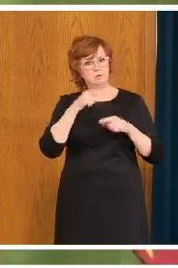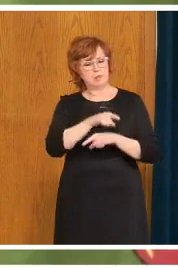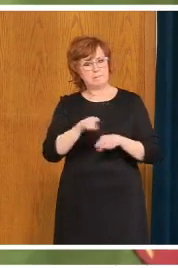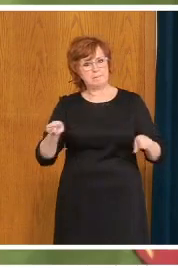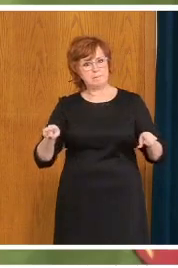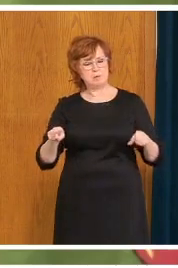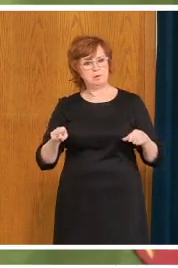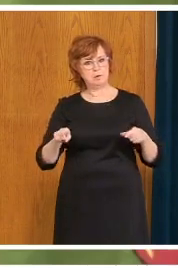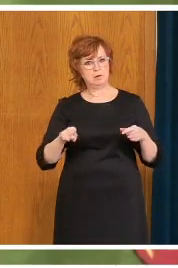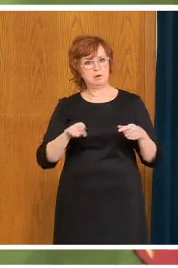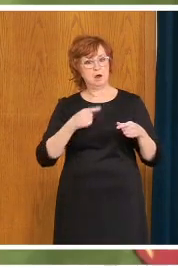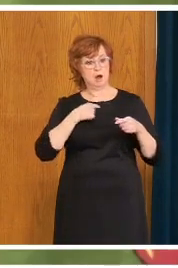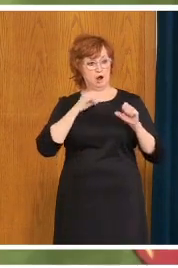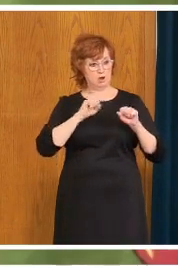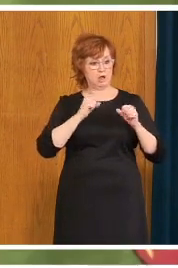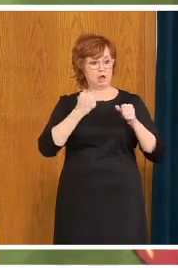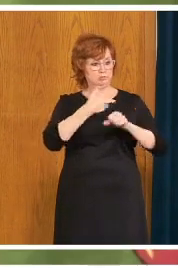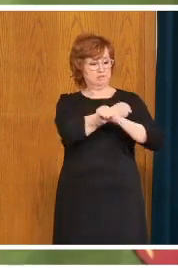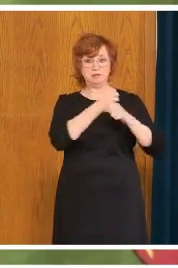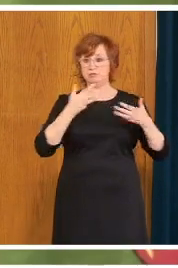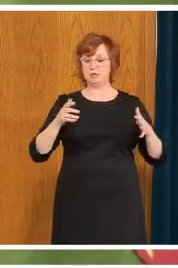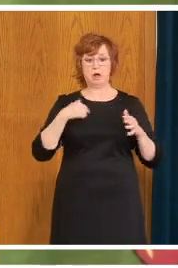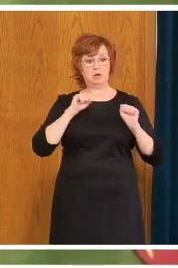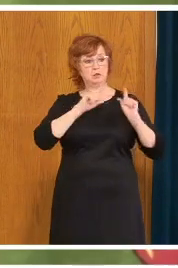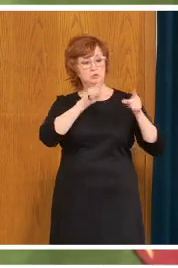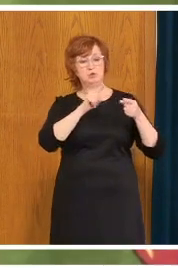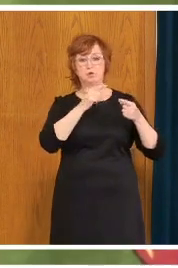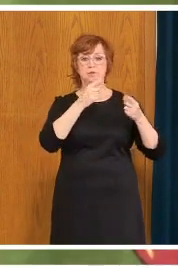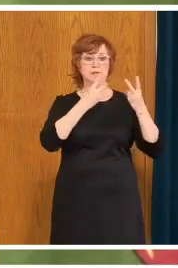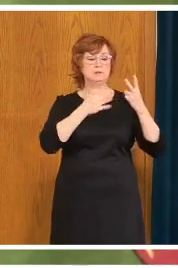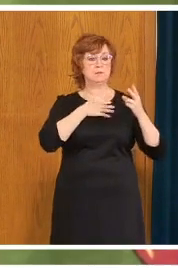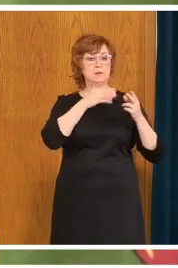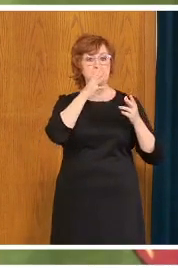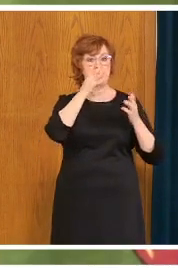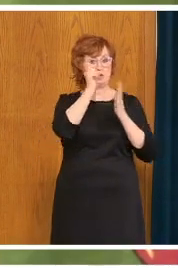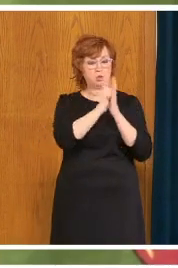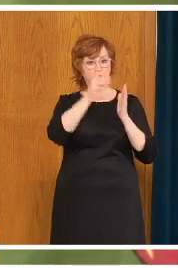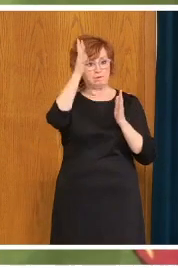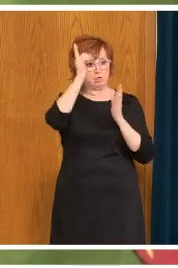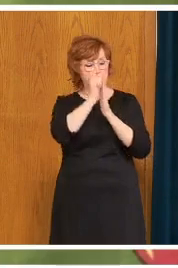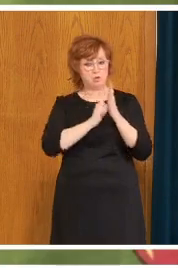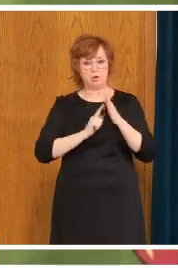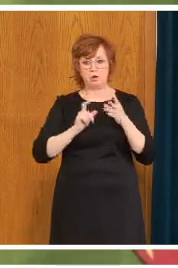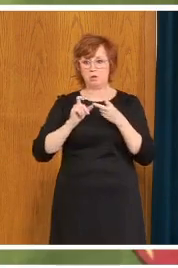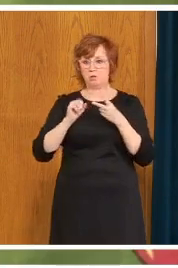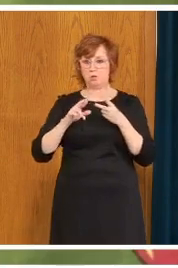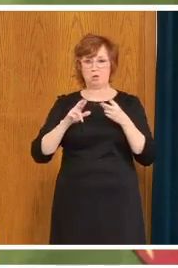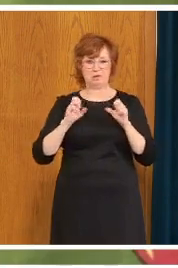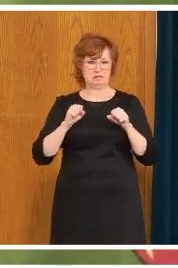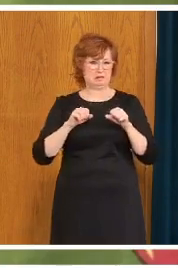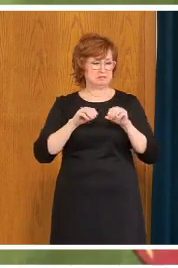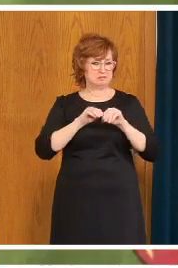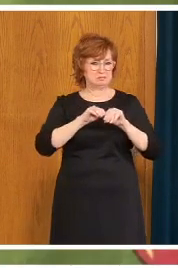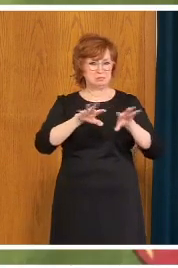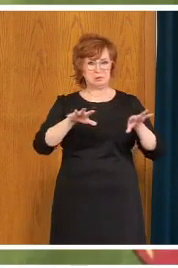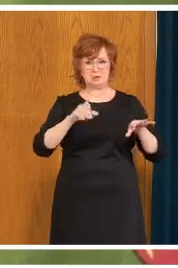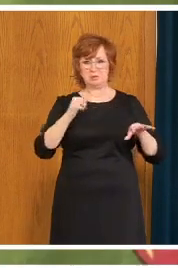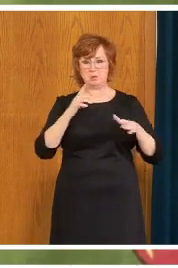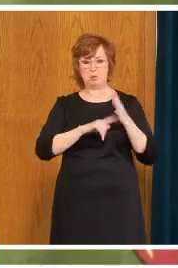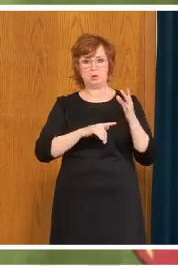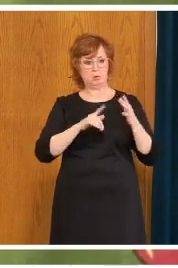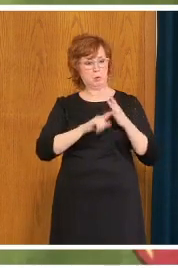me now to visit my in-laws, or can they still pass COVID around to us? Can they socialize with others? How should people be acting